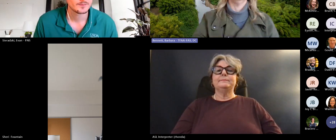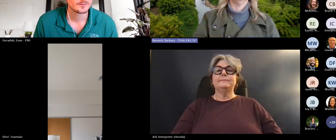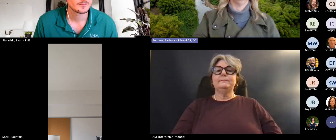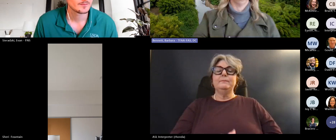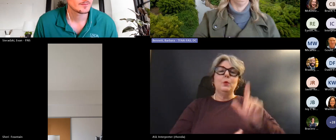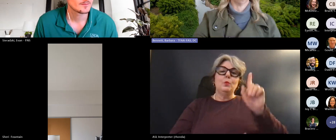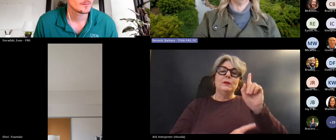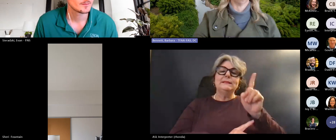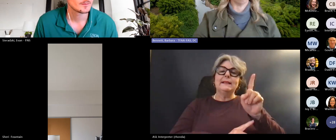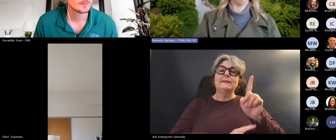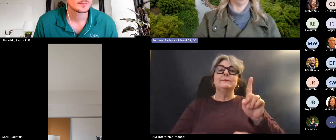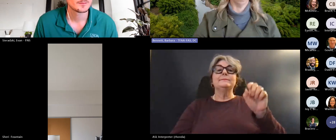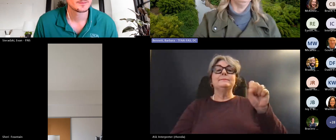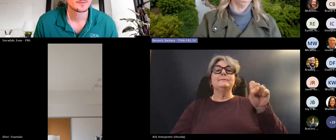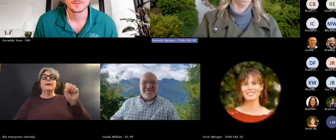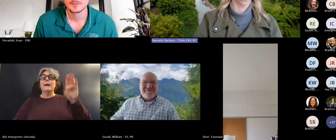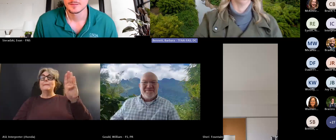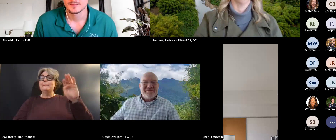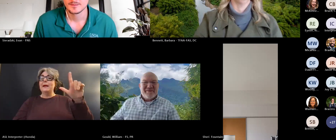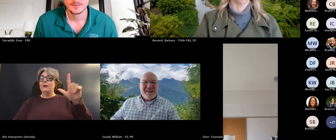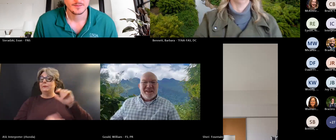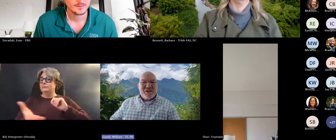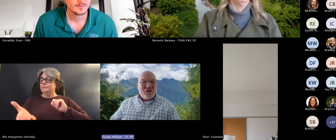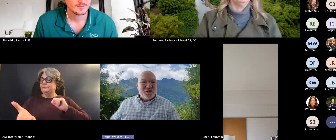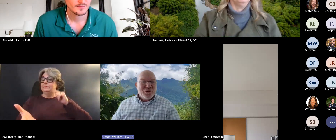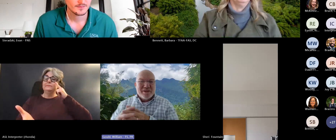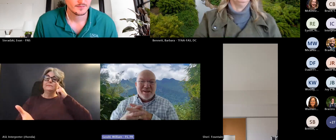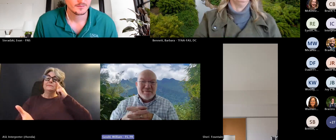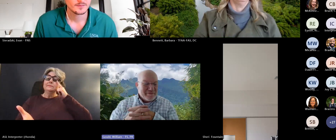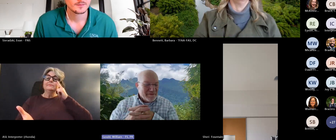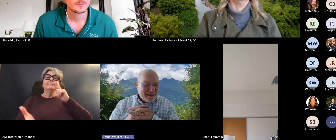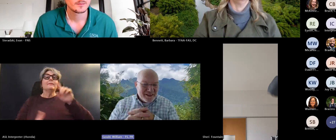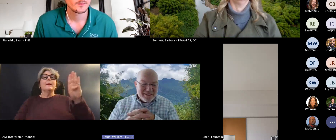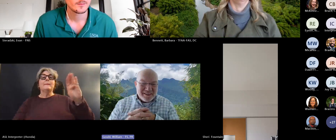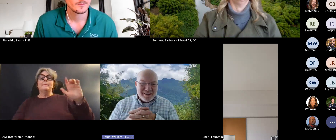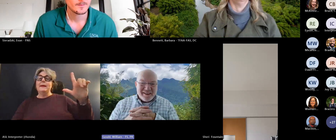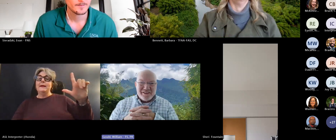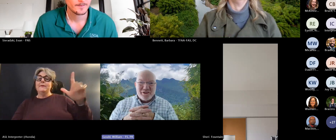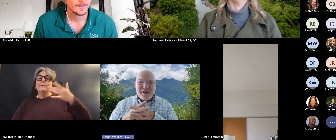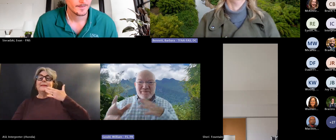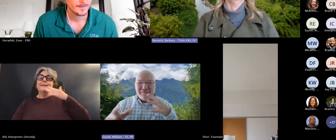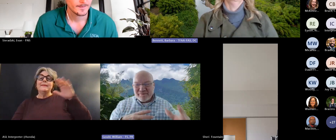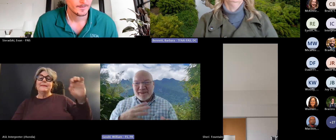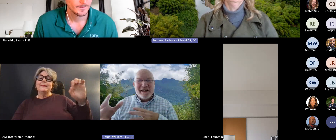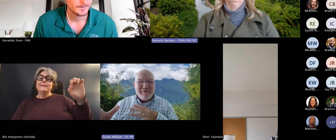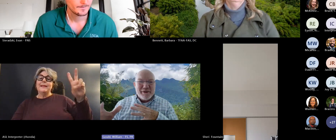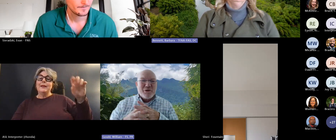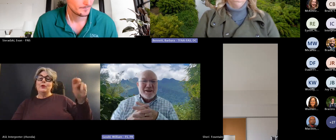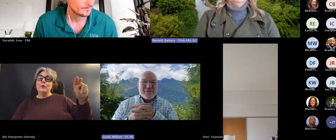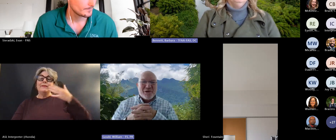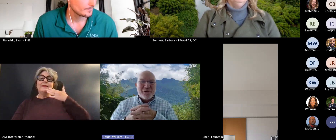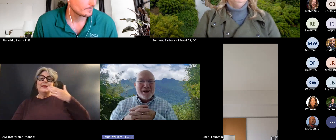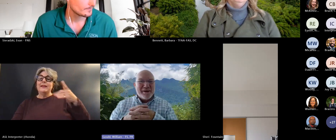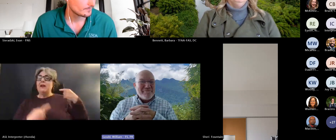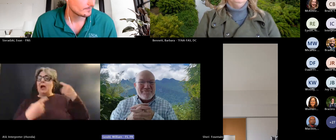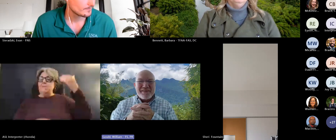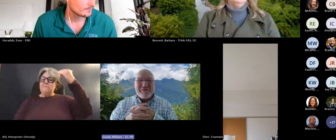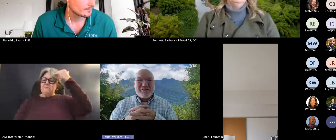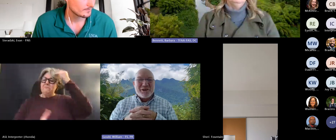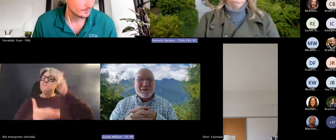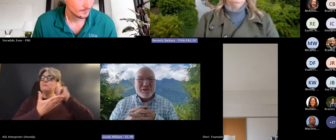Second. Yes, Bill, go ahead. Sure. Thanks, Evan. I've been aware of the